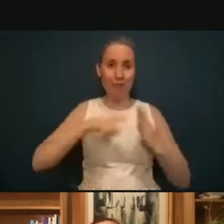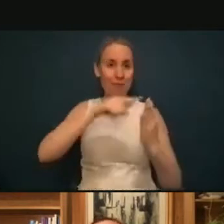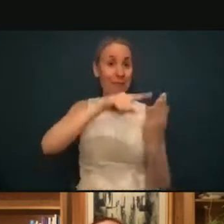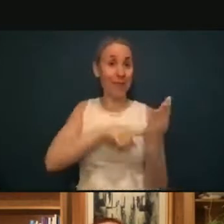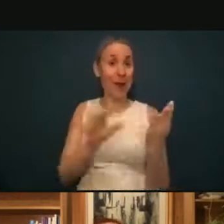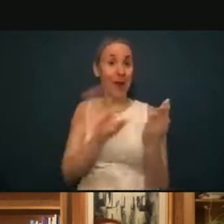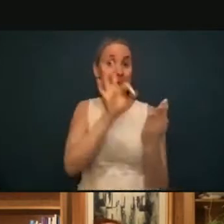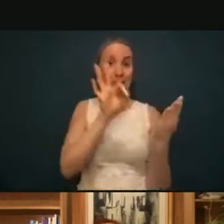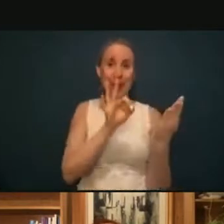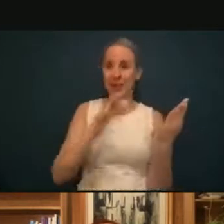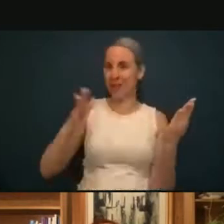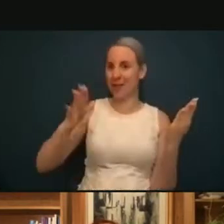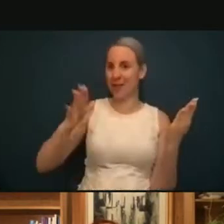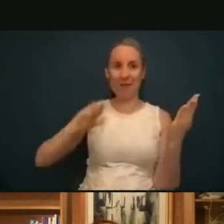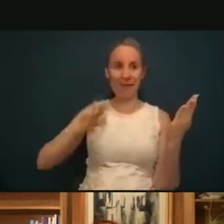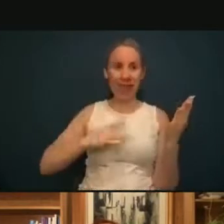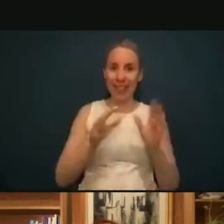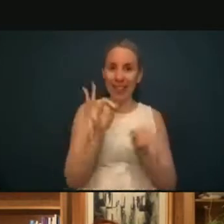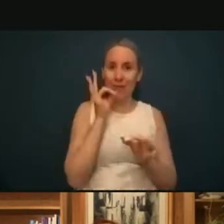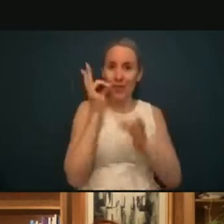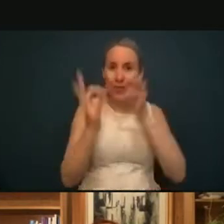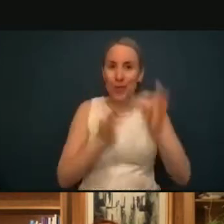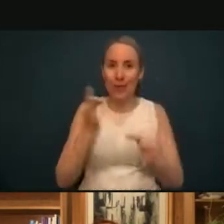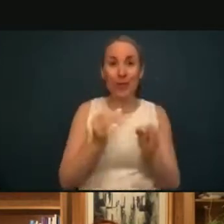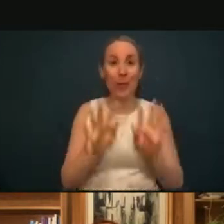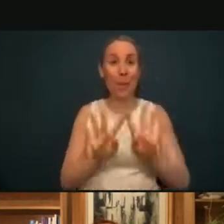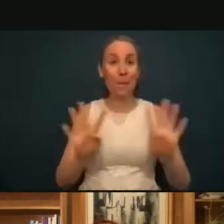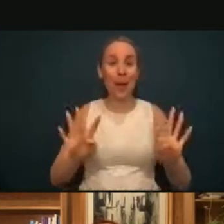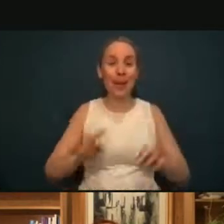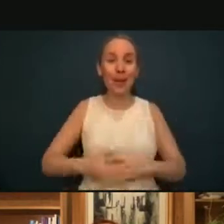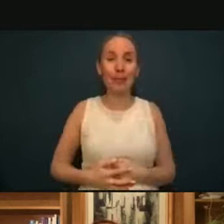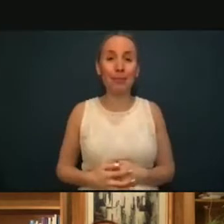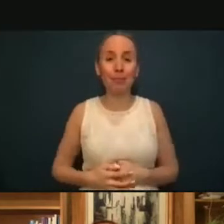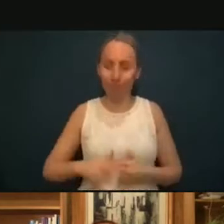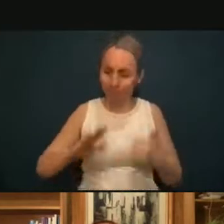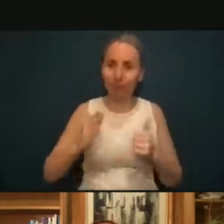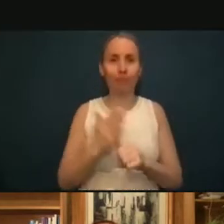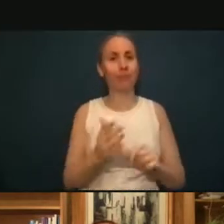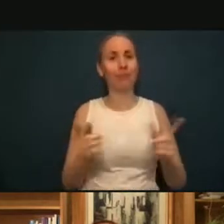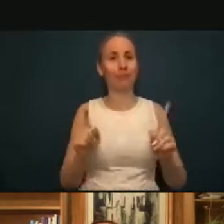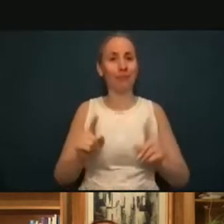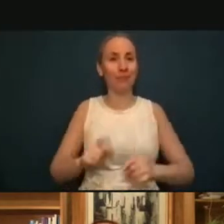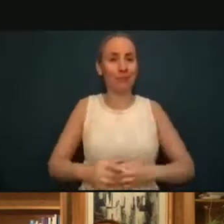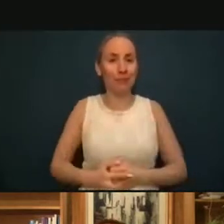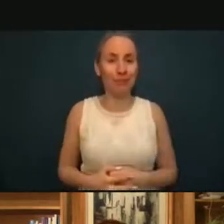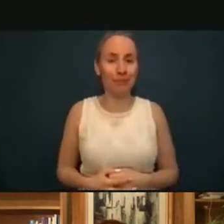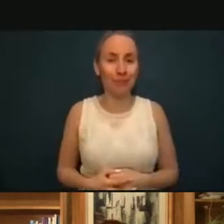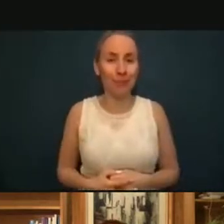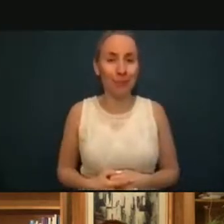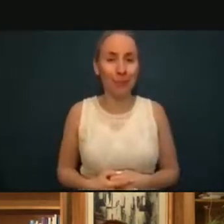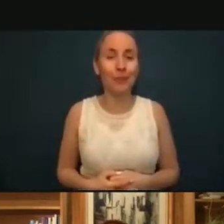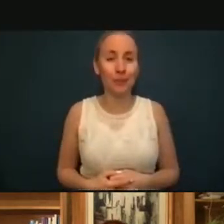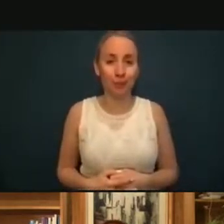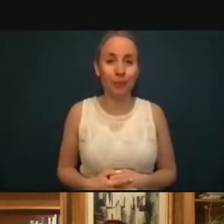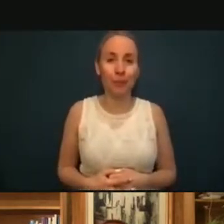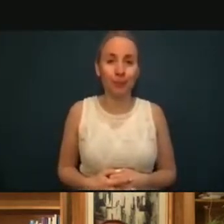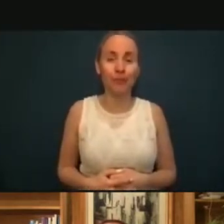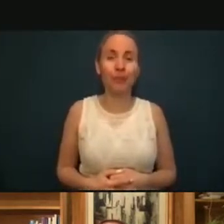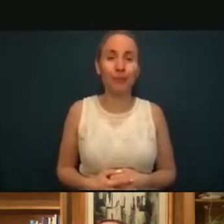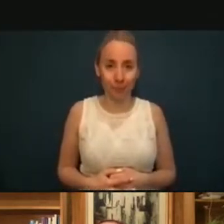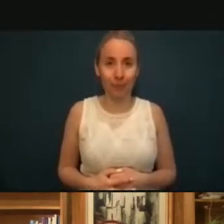for this panel. So the first question is, what are the major benefits to